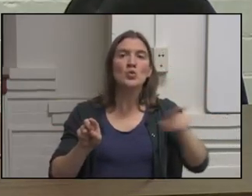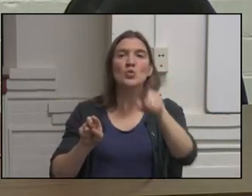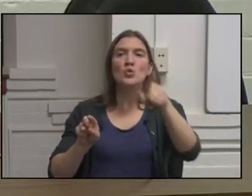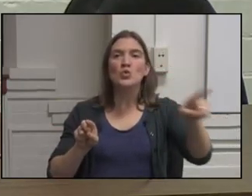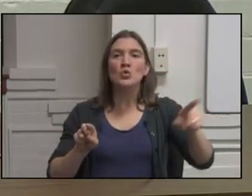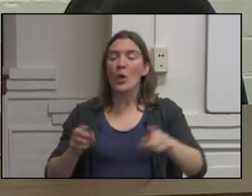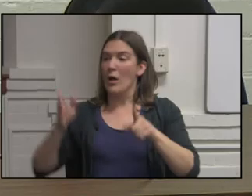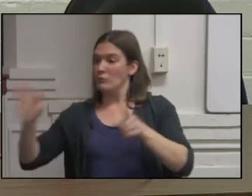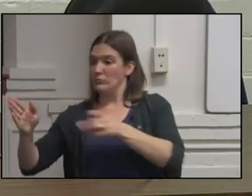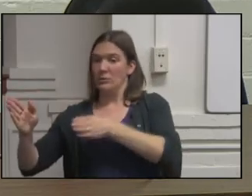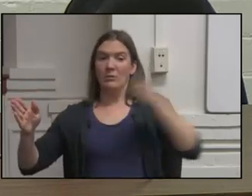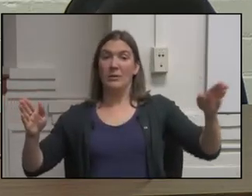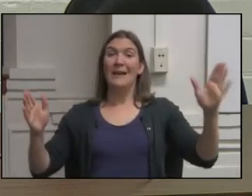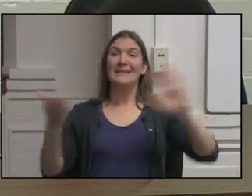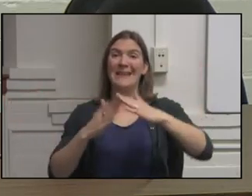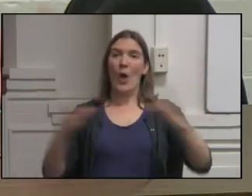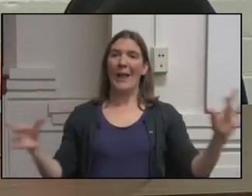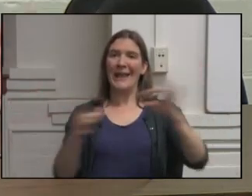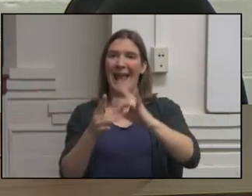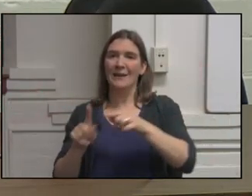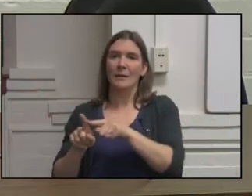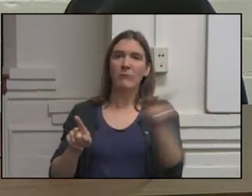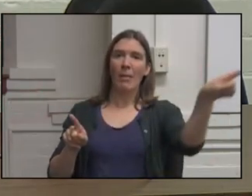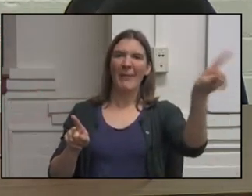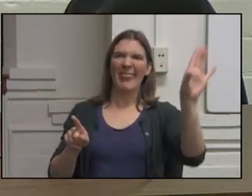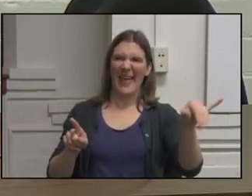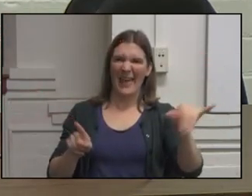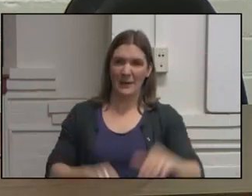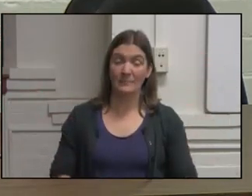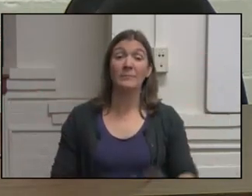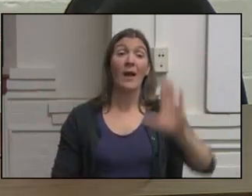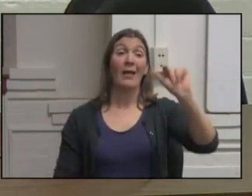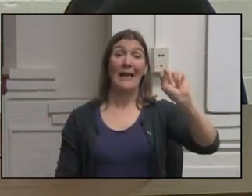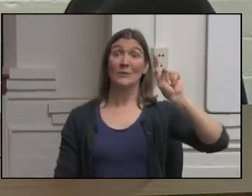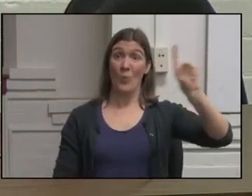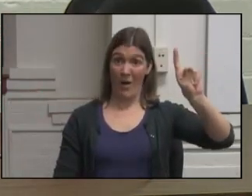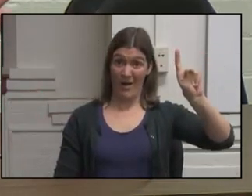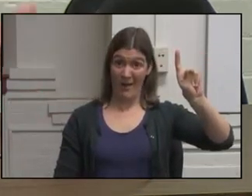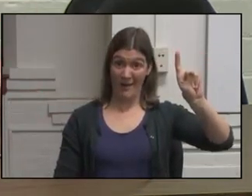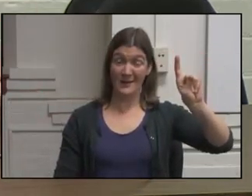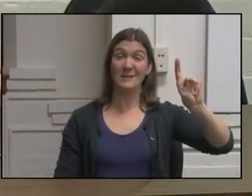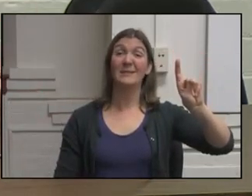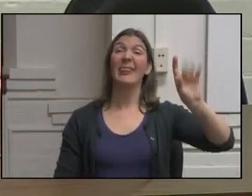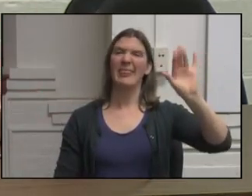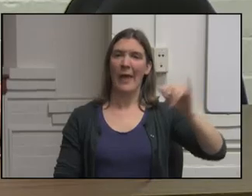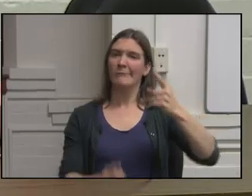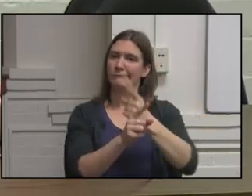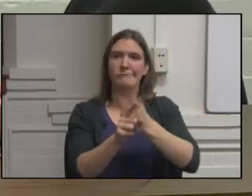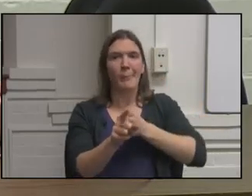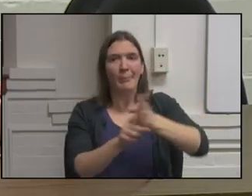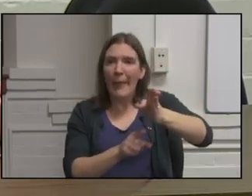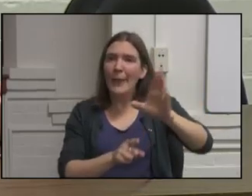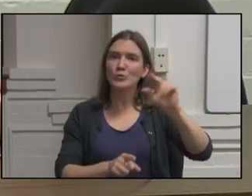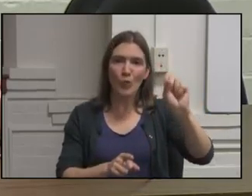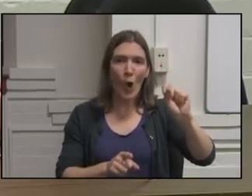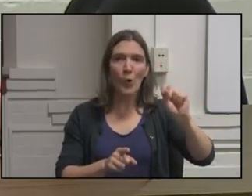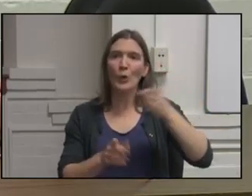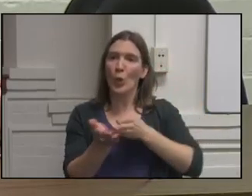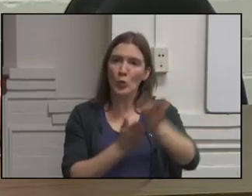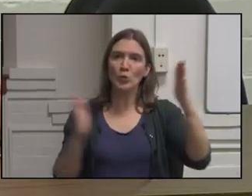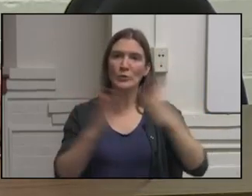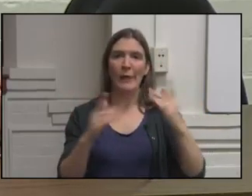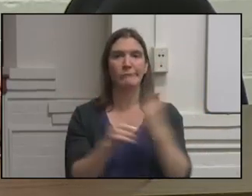actually a connector road from one town to another or from one state highway. And a class 1 road is the main highways that go through